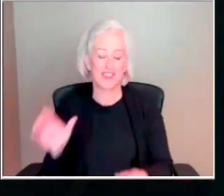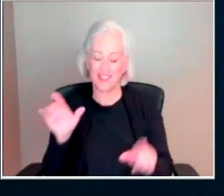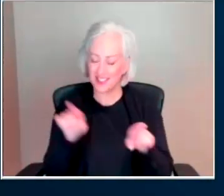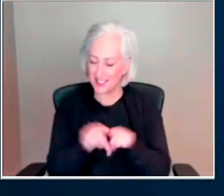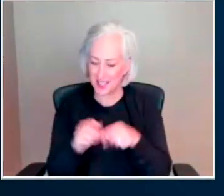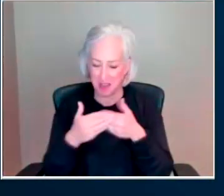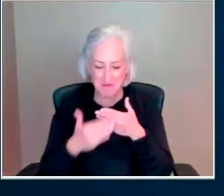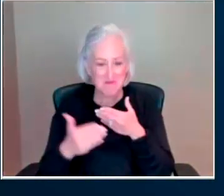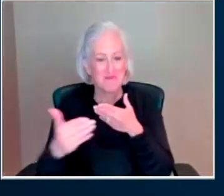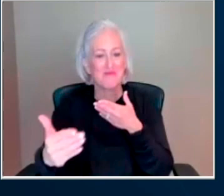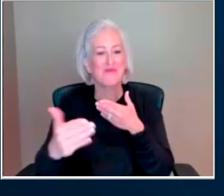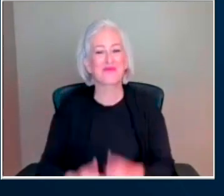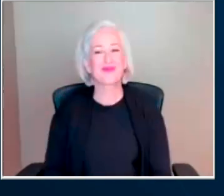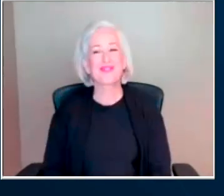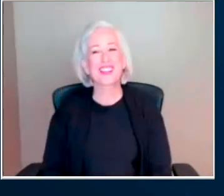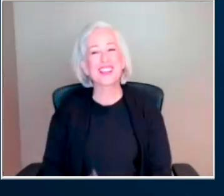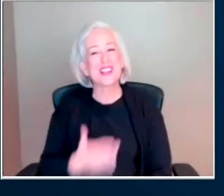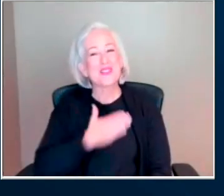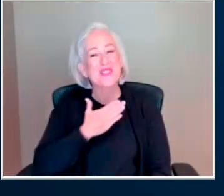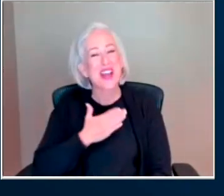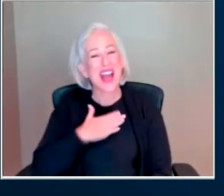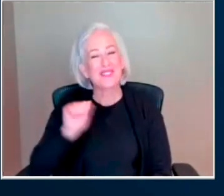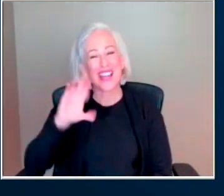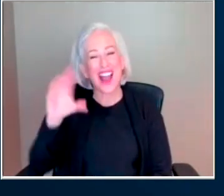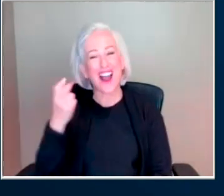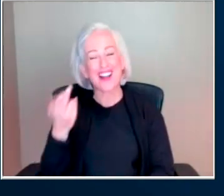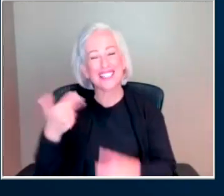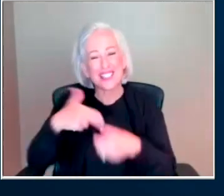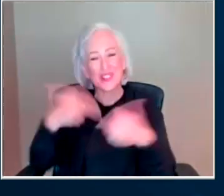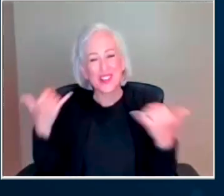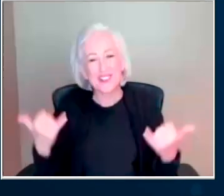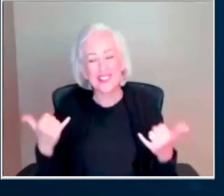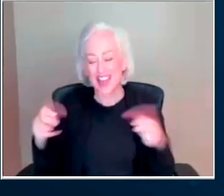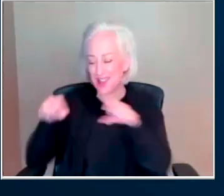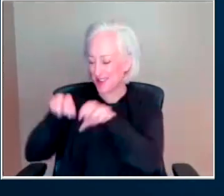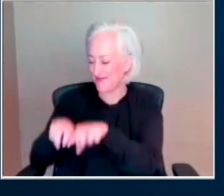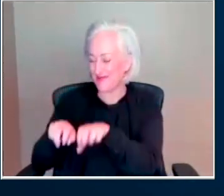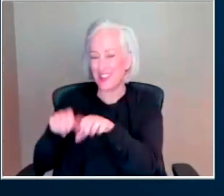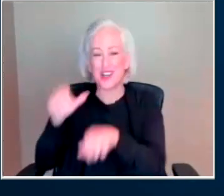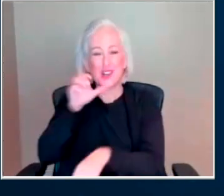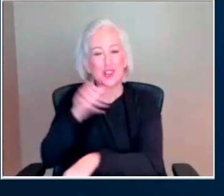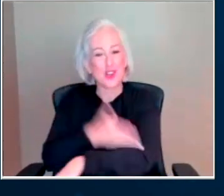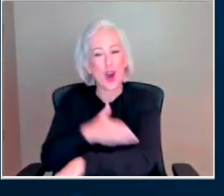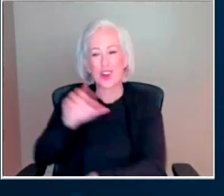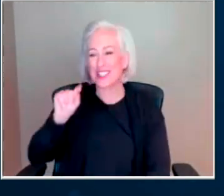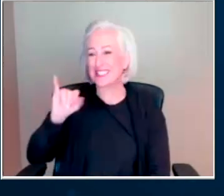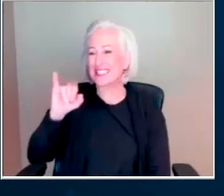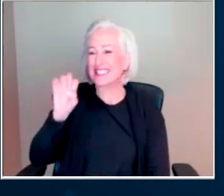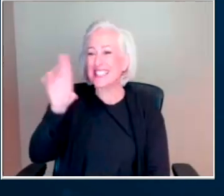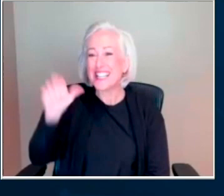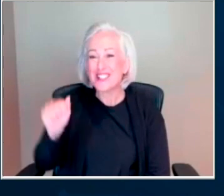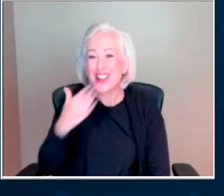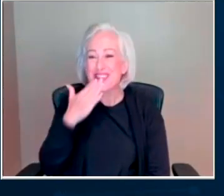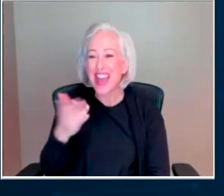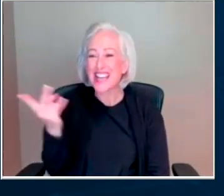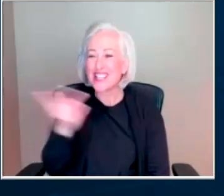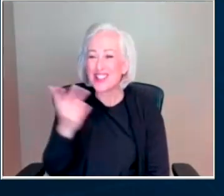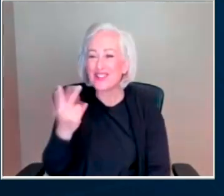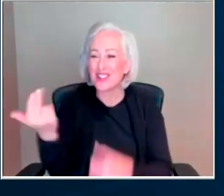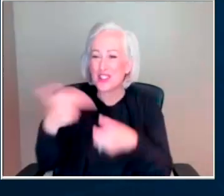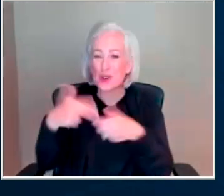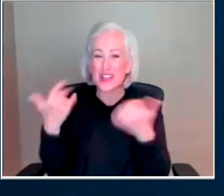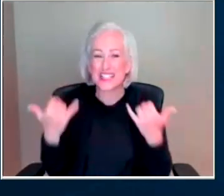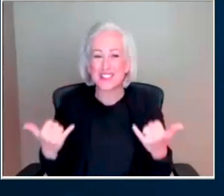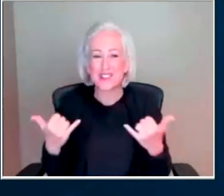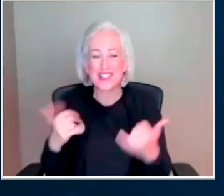And we are so grateful to have Archie joining us this morning alongside her daughter, Tidra. Ladies, thank you so much for being with us, and Archie